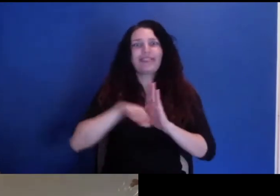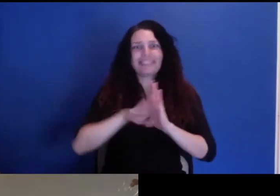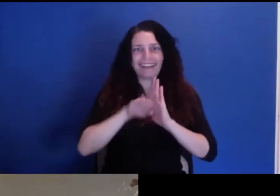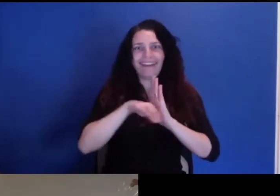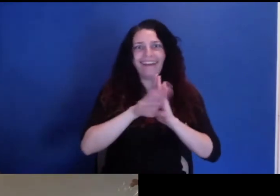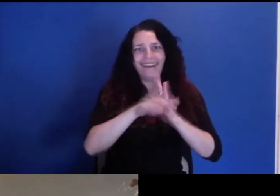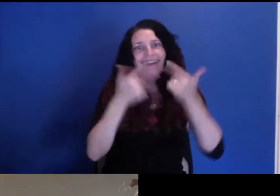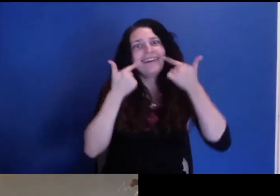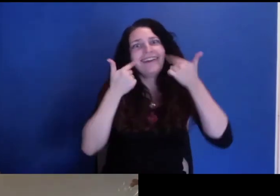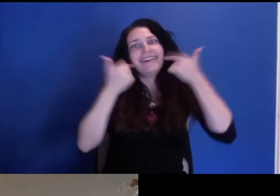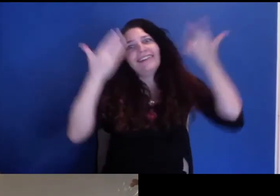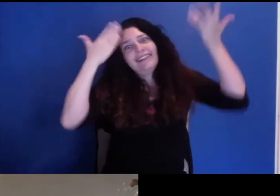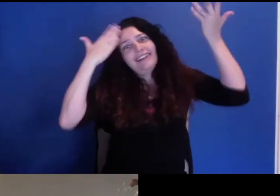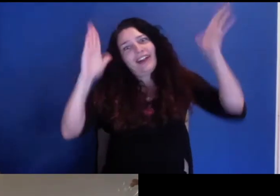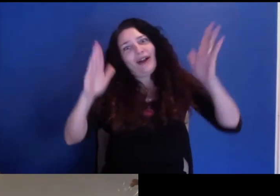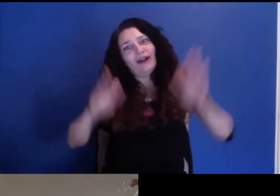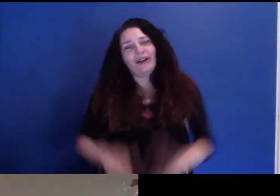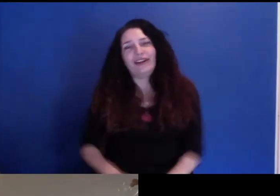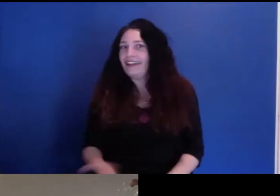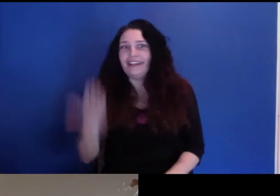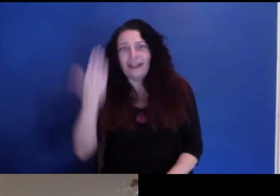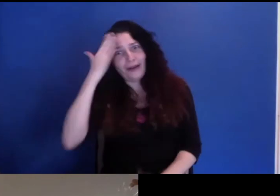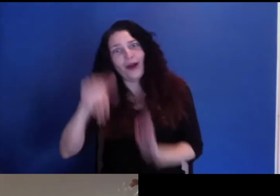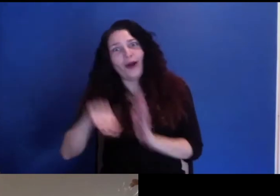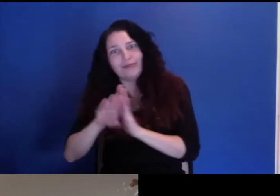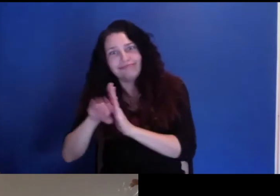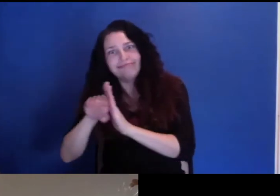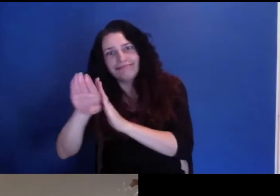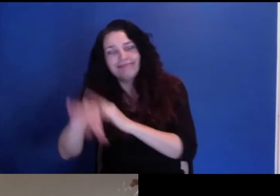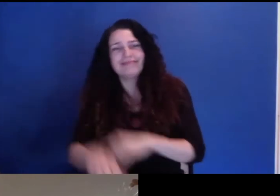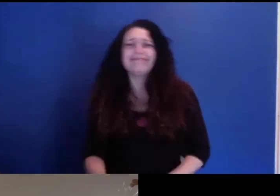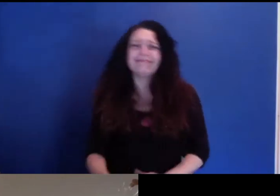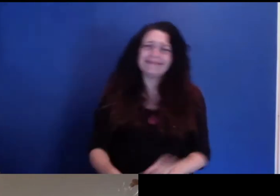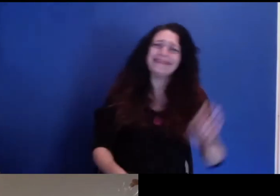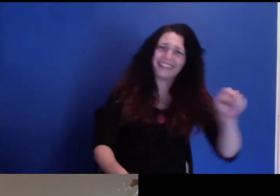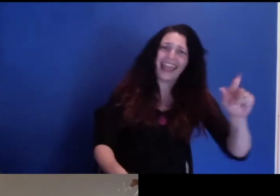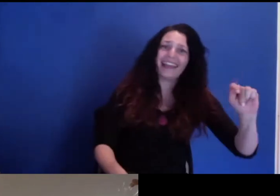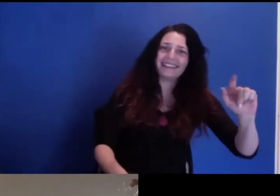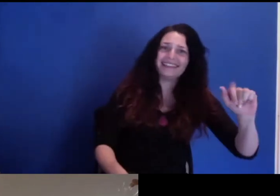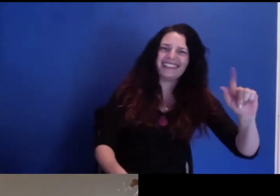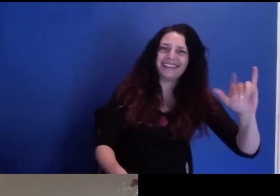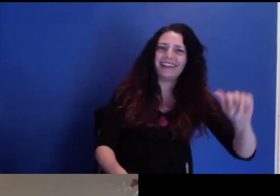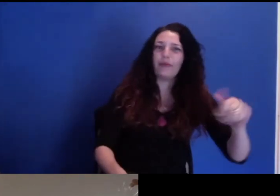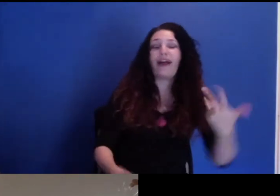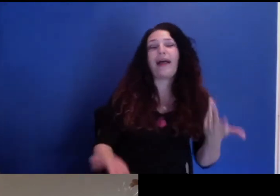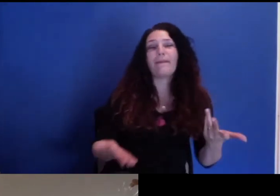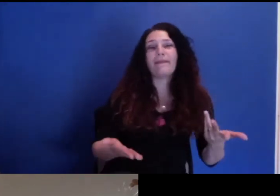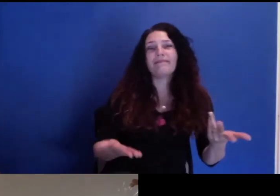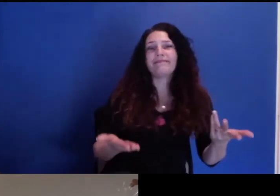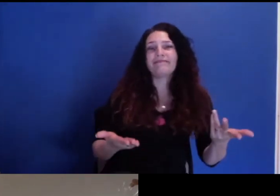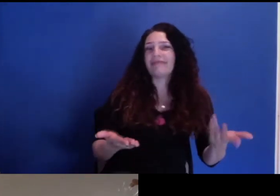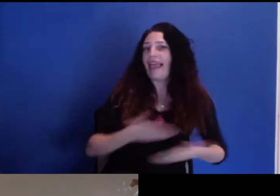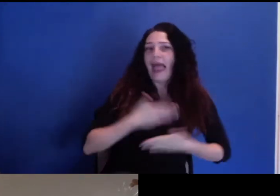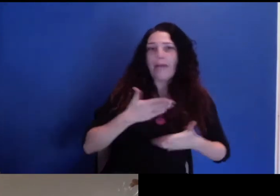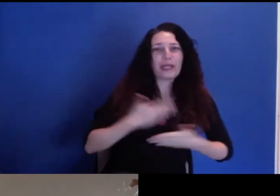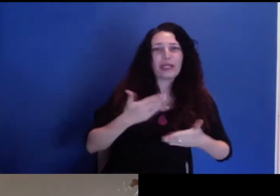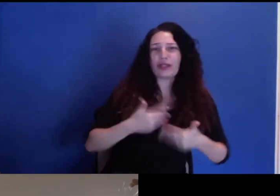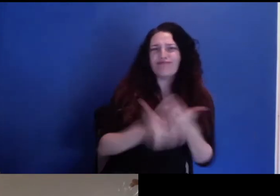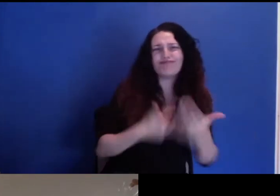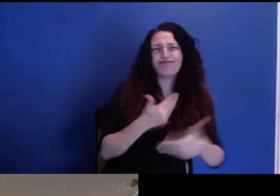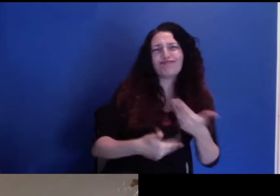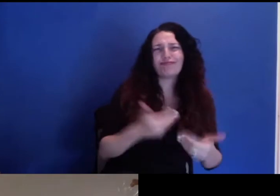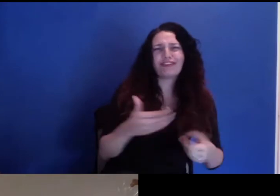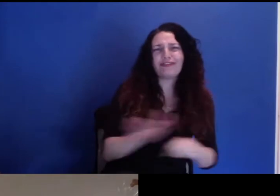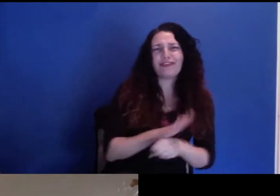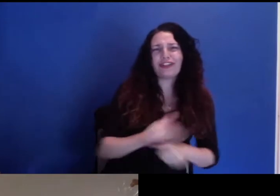you never know how it's gonna go. You never know. Yeah, well, I'm glad you're plucky and full of life for our audience. We have so many people